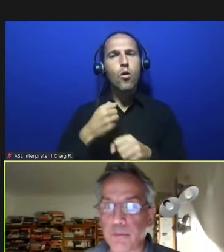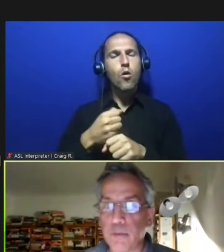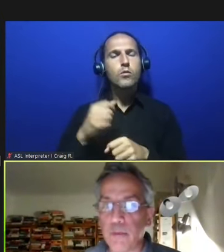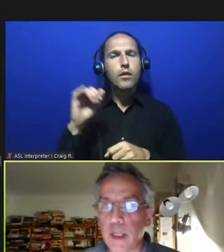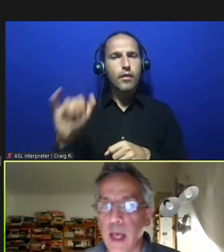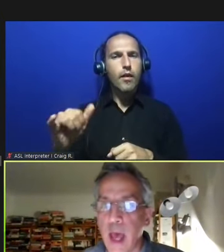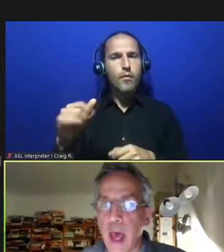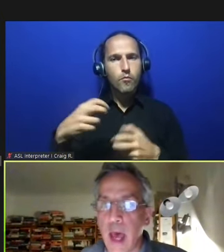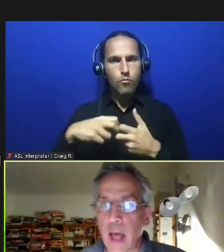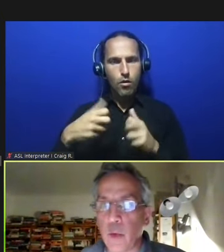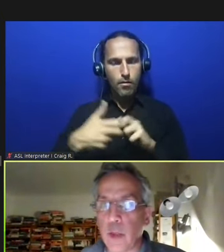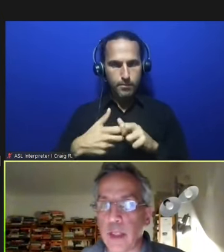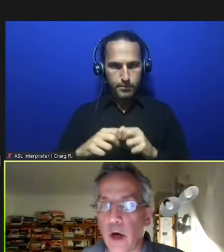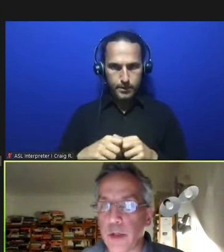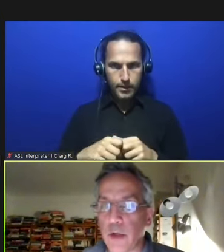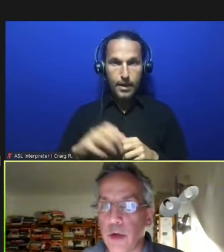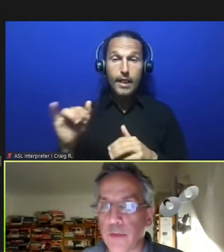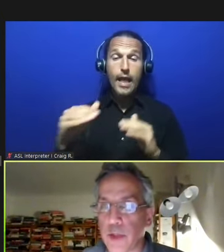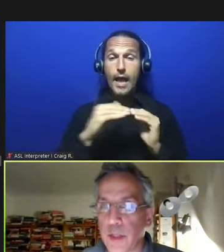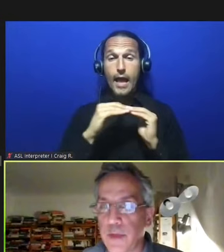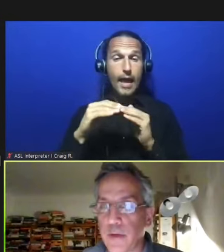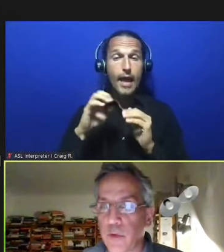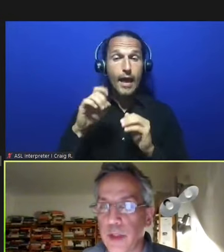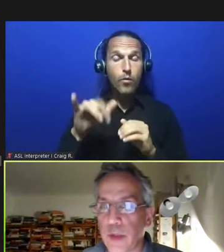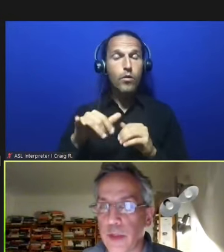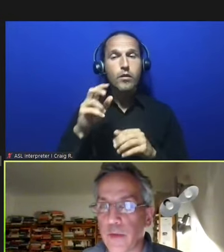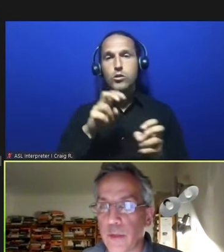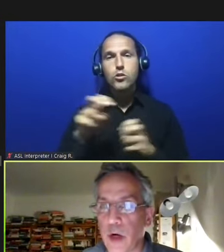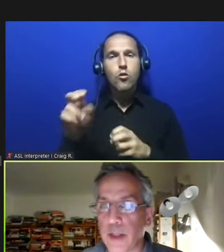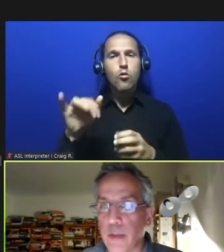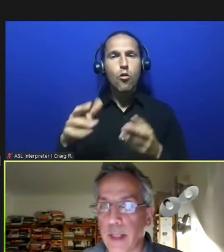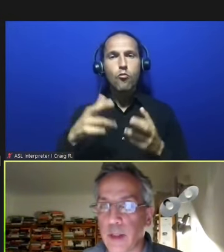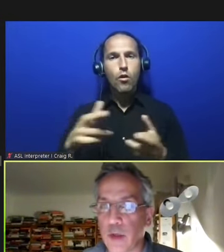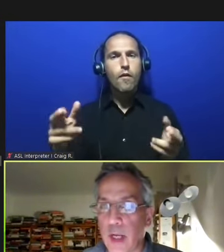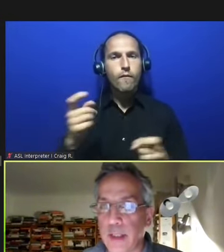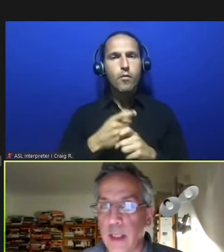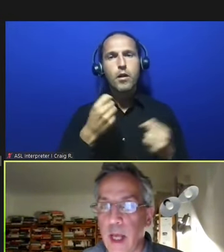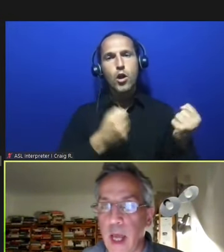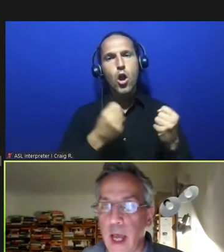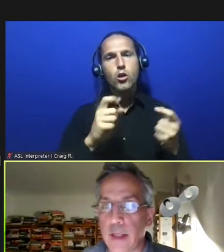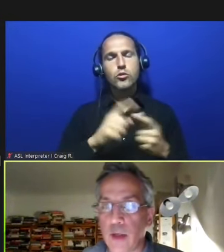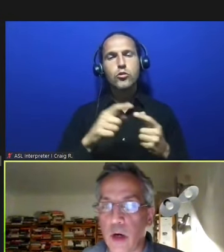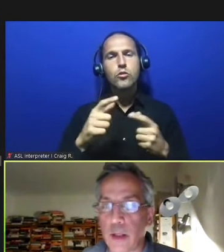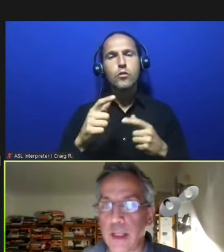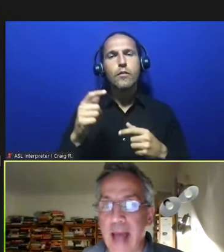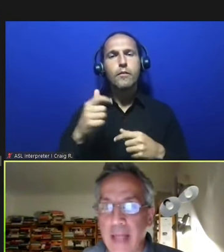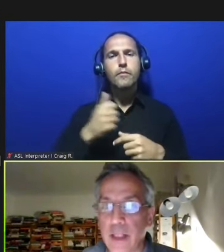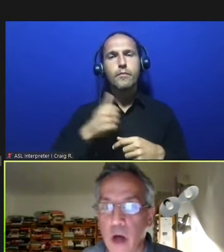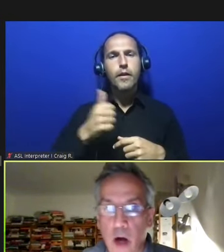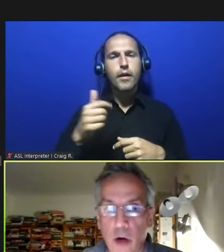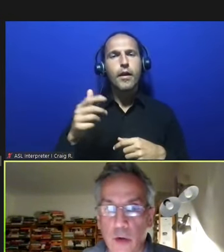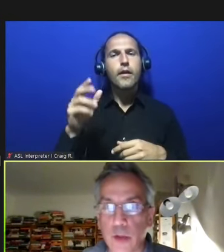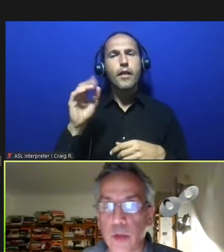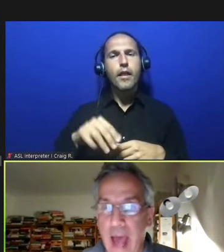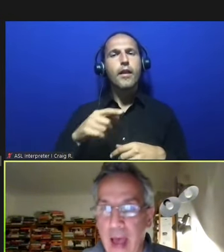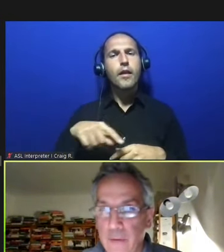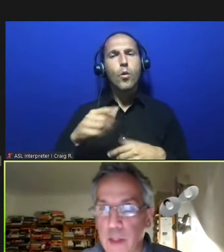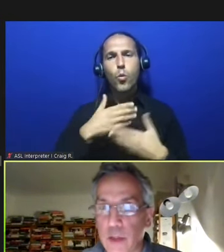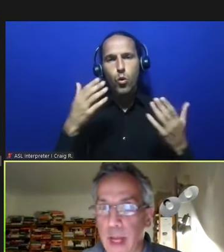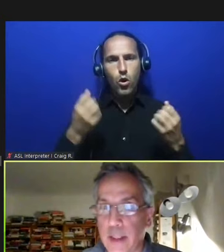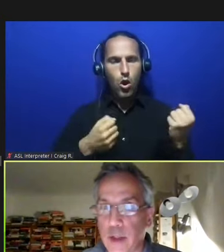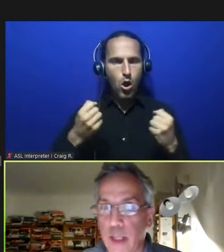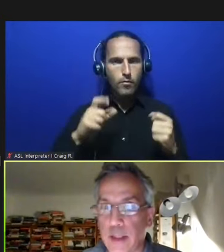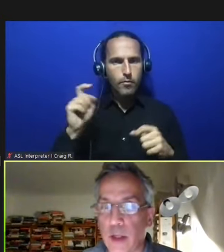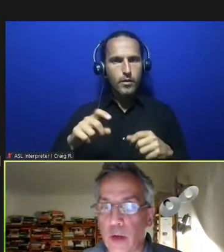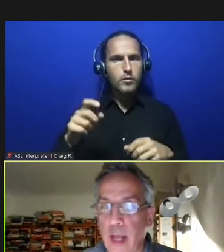problems. Equity also calls for shifting of resources from cars to mass transit, as non-car owners who have to